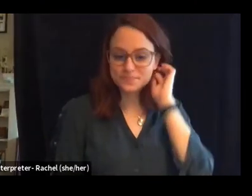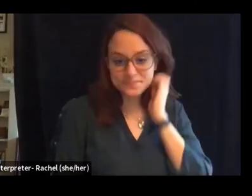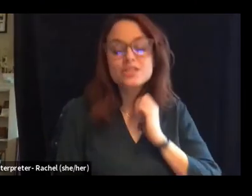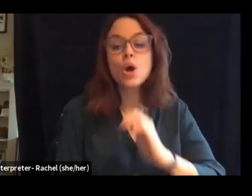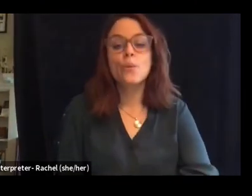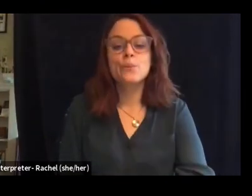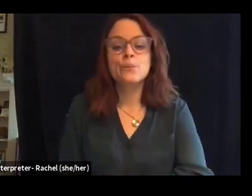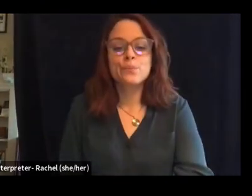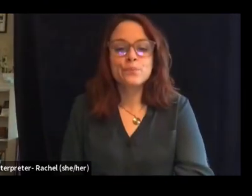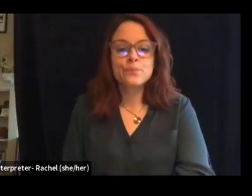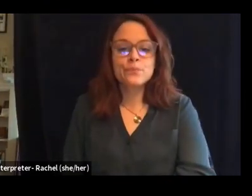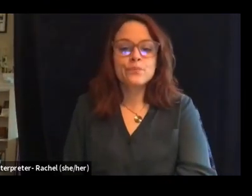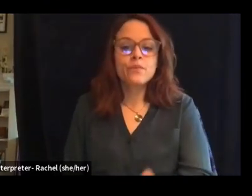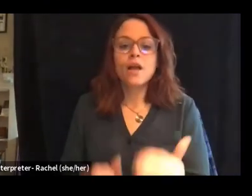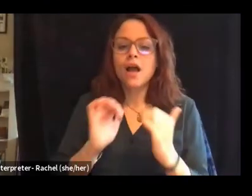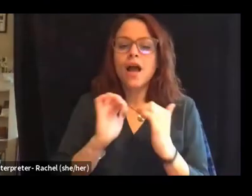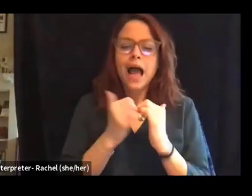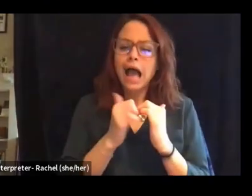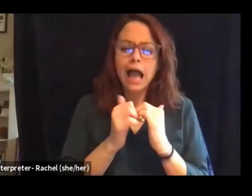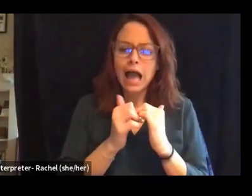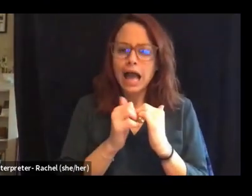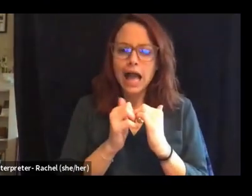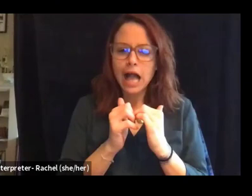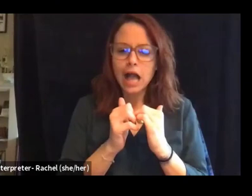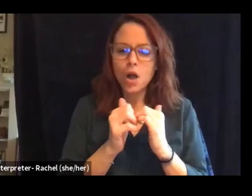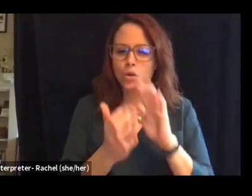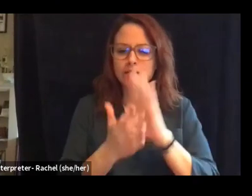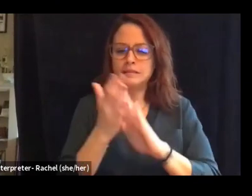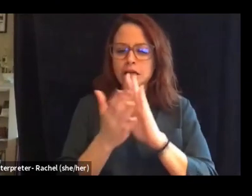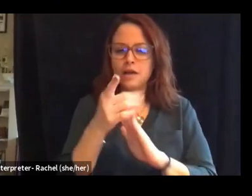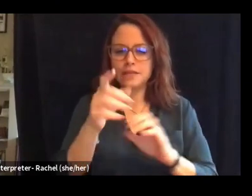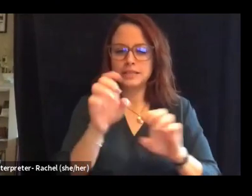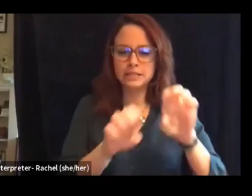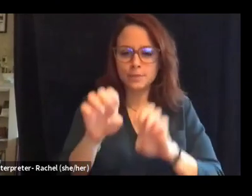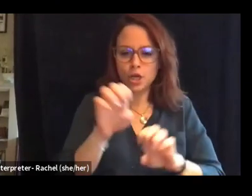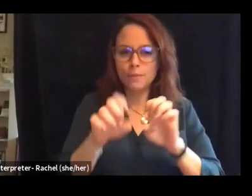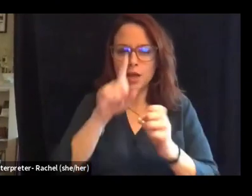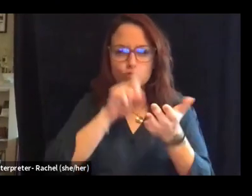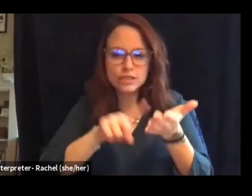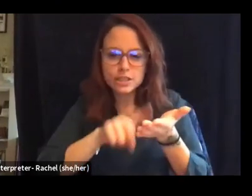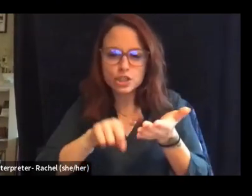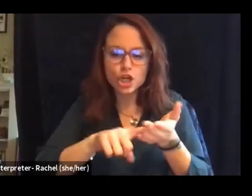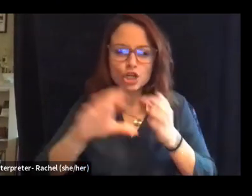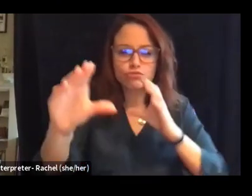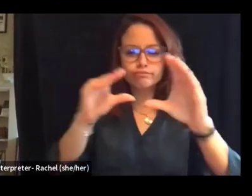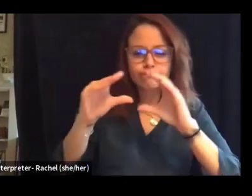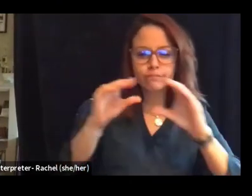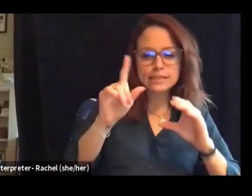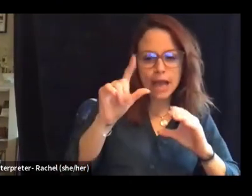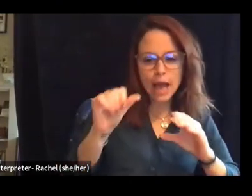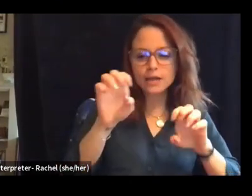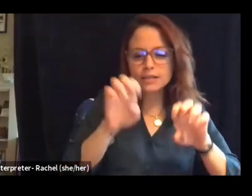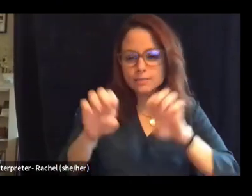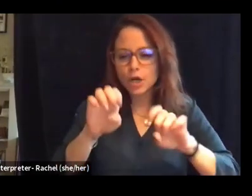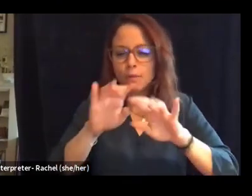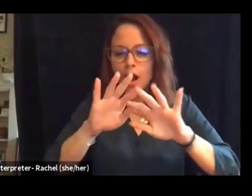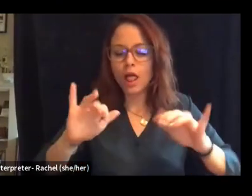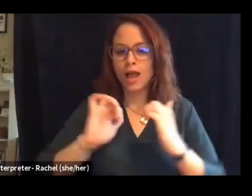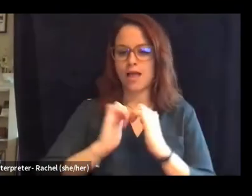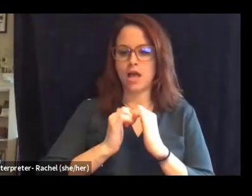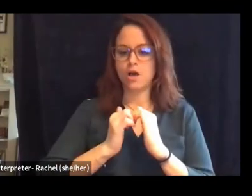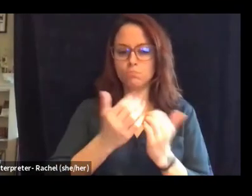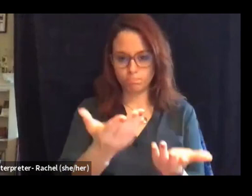So how would you conduct your experiment to validate the assumptions that you've made in that plan,